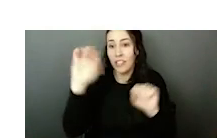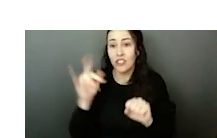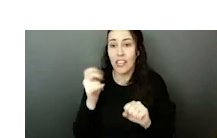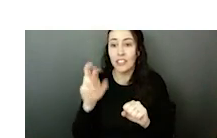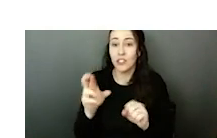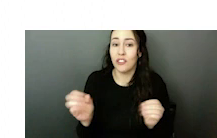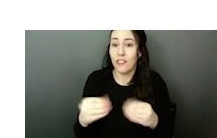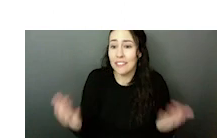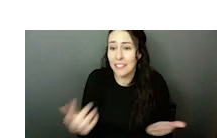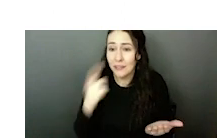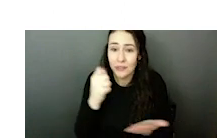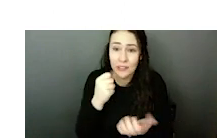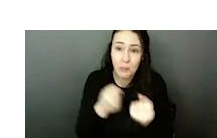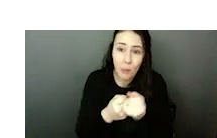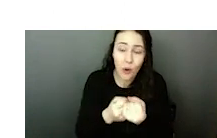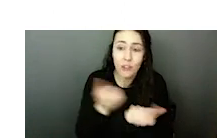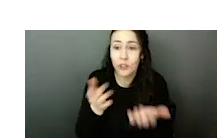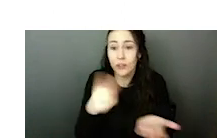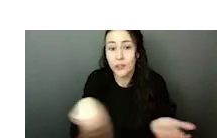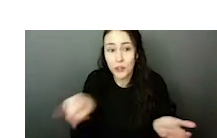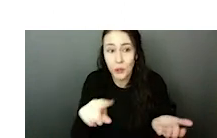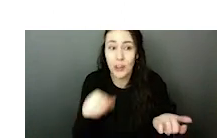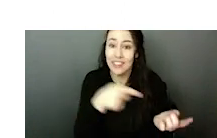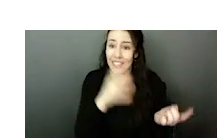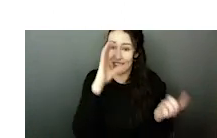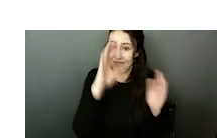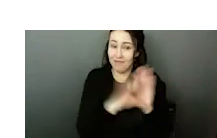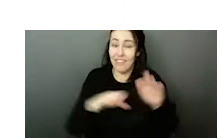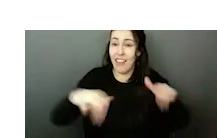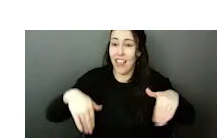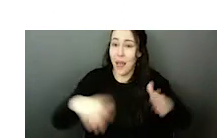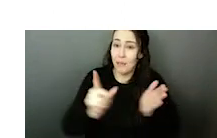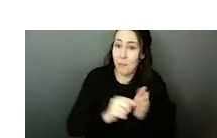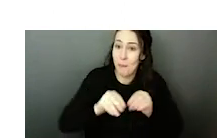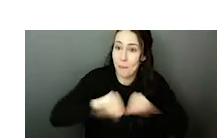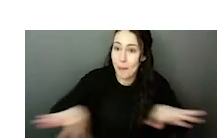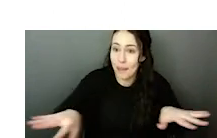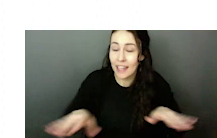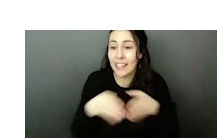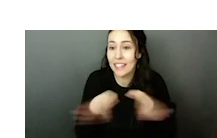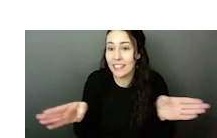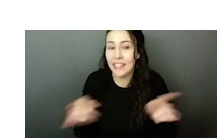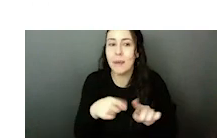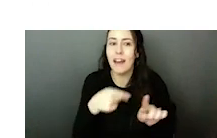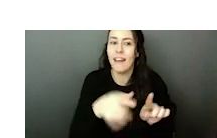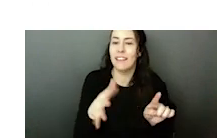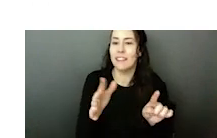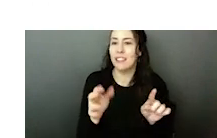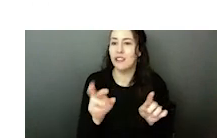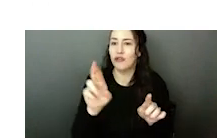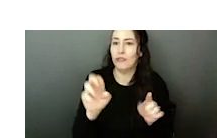seeing a graphic that's hot off the presses that is not yet public, but that is sort of the redesign of our